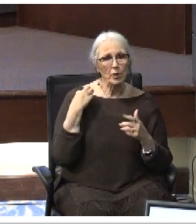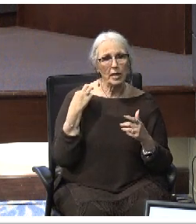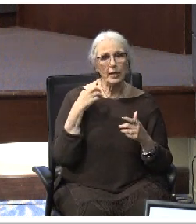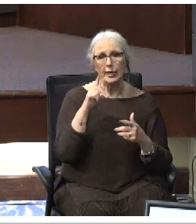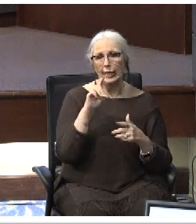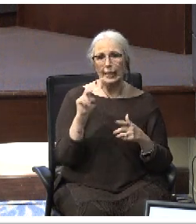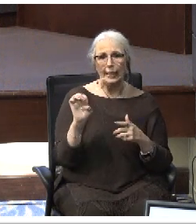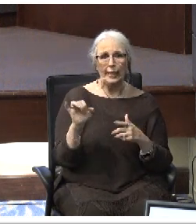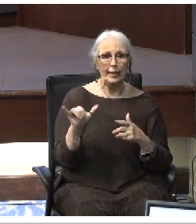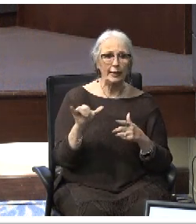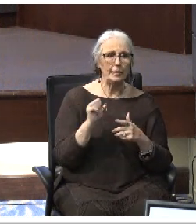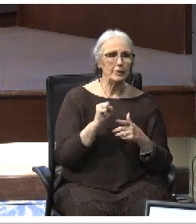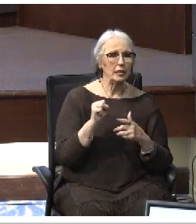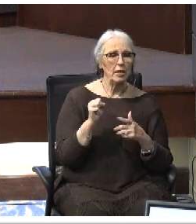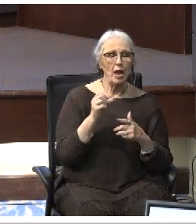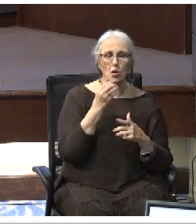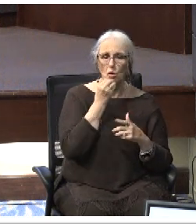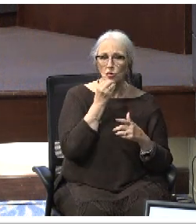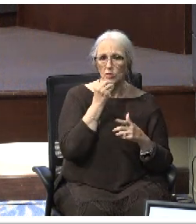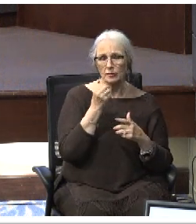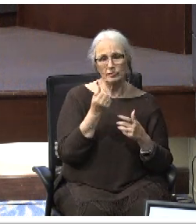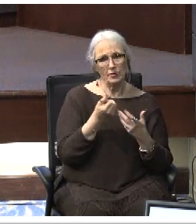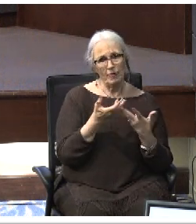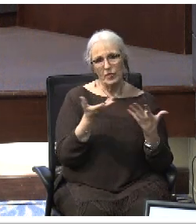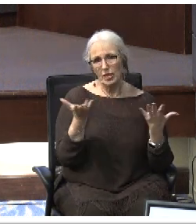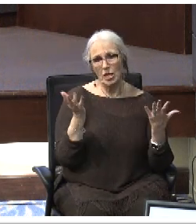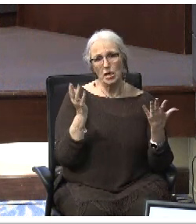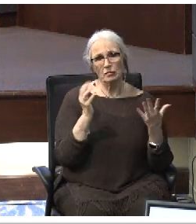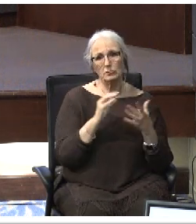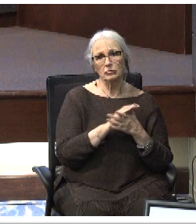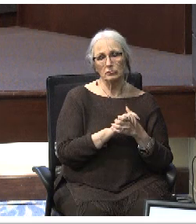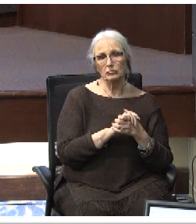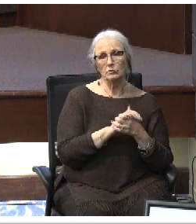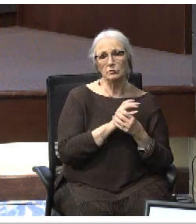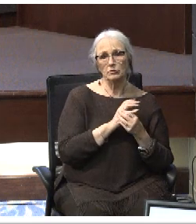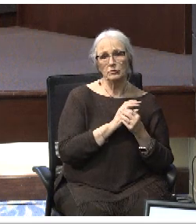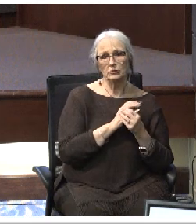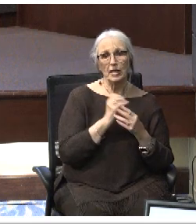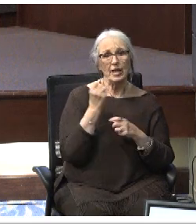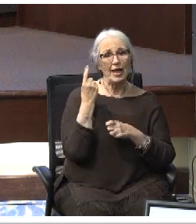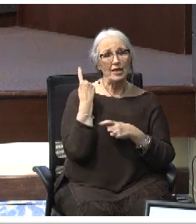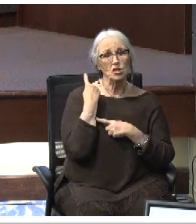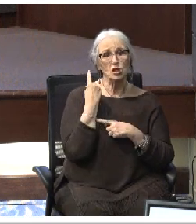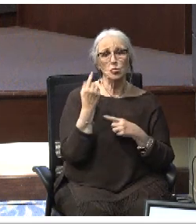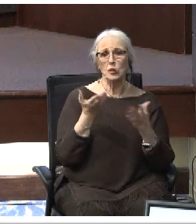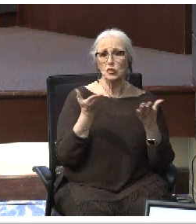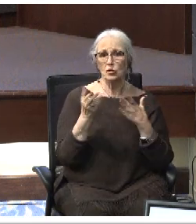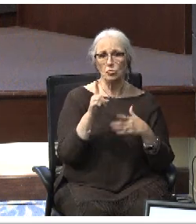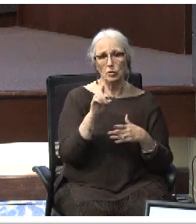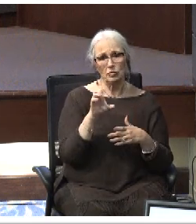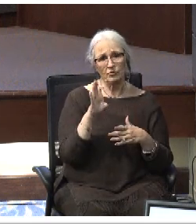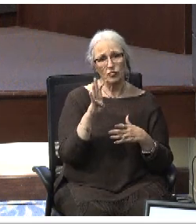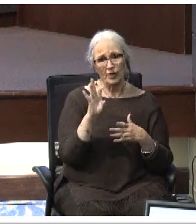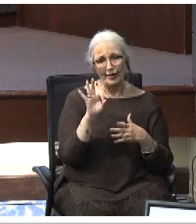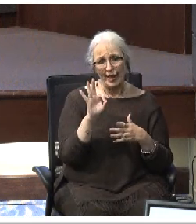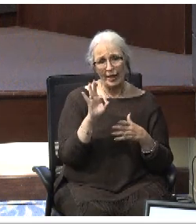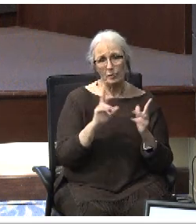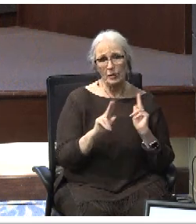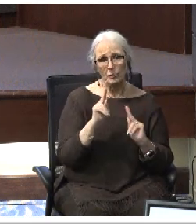utility deposits and moving groceries for all of these consumers that we serve. Last year we served 149 individuals,